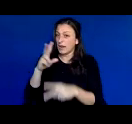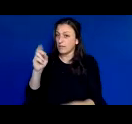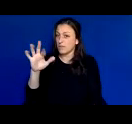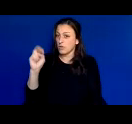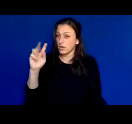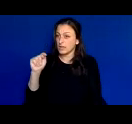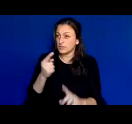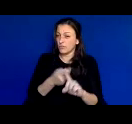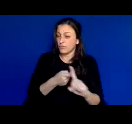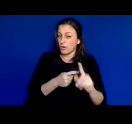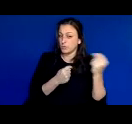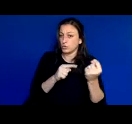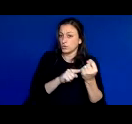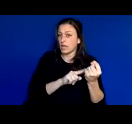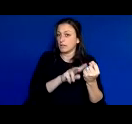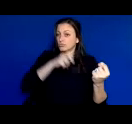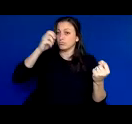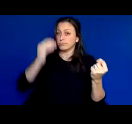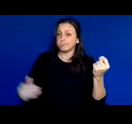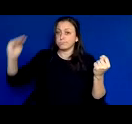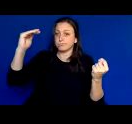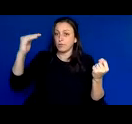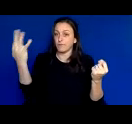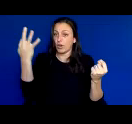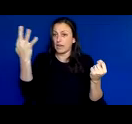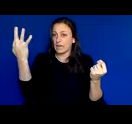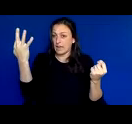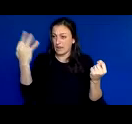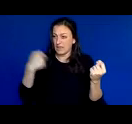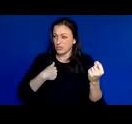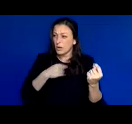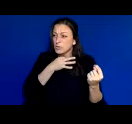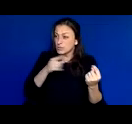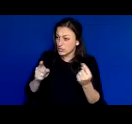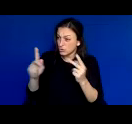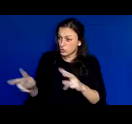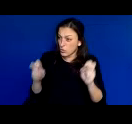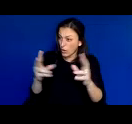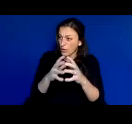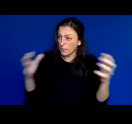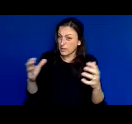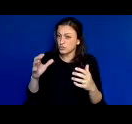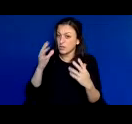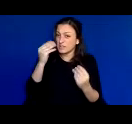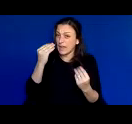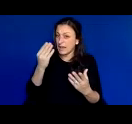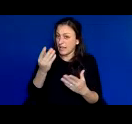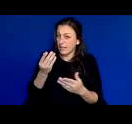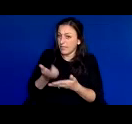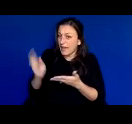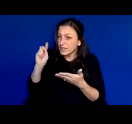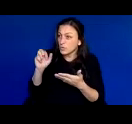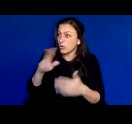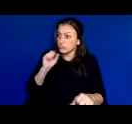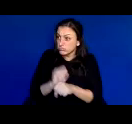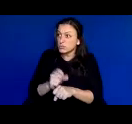and Friday. And I just wanted to know, did you load a bunch of back data in last week, or are we really